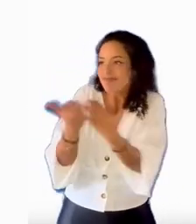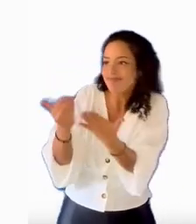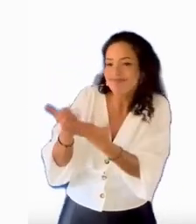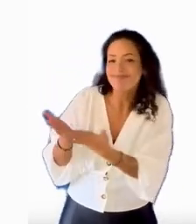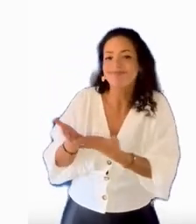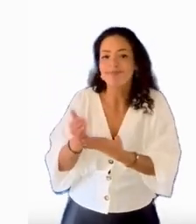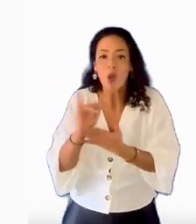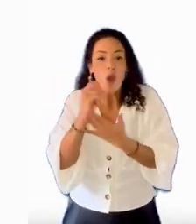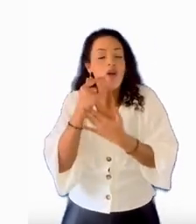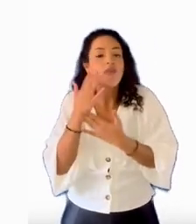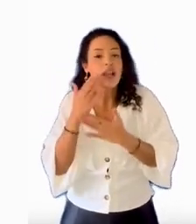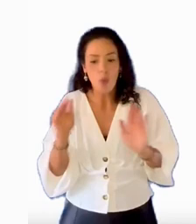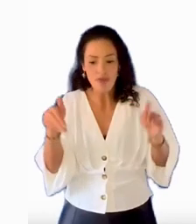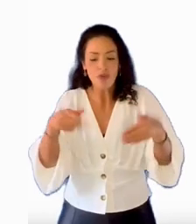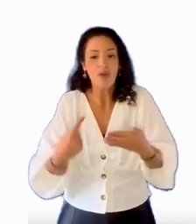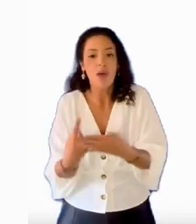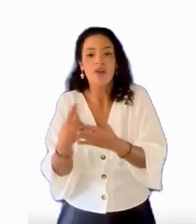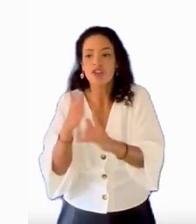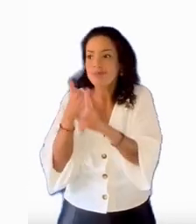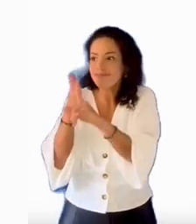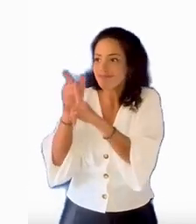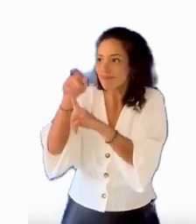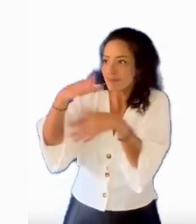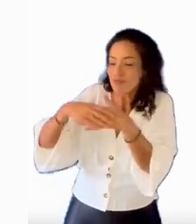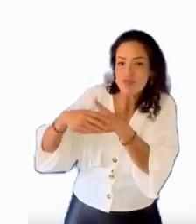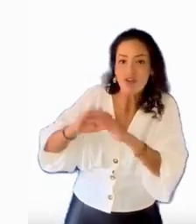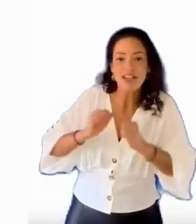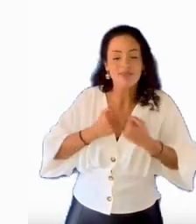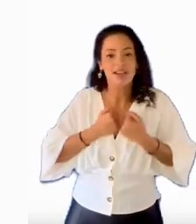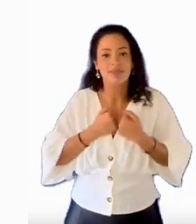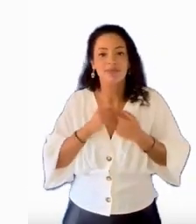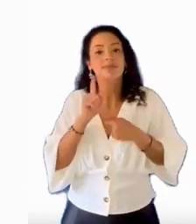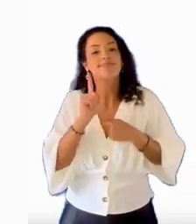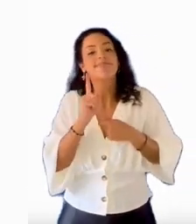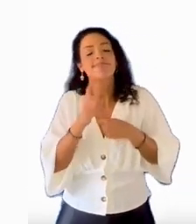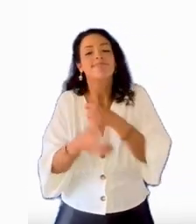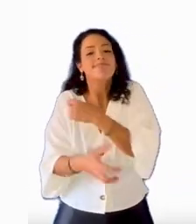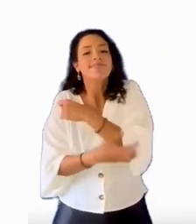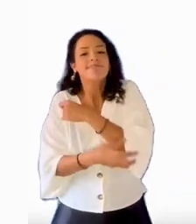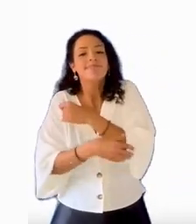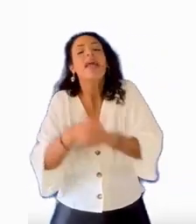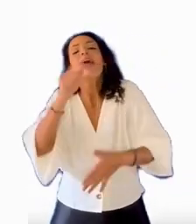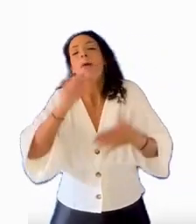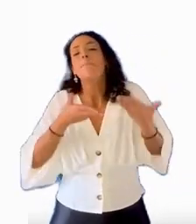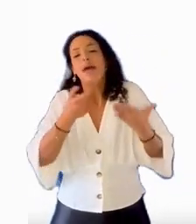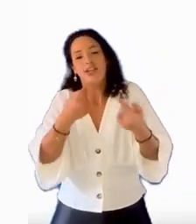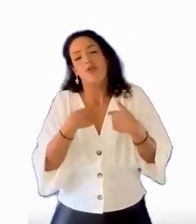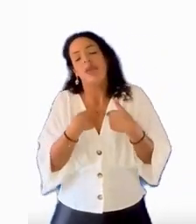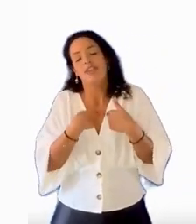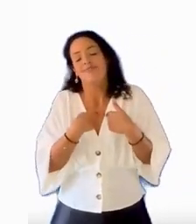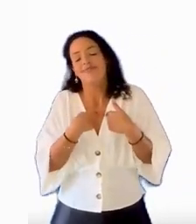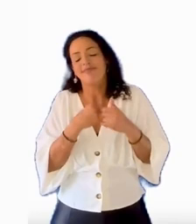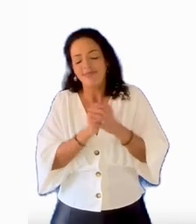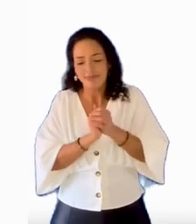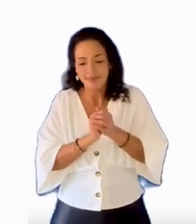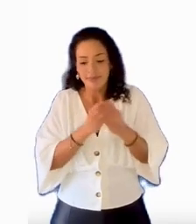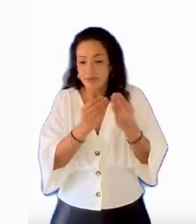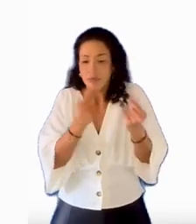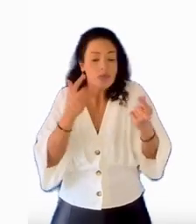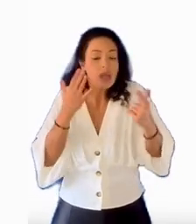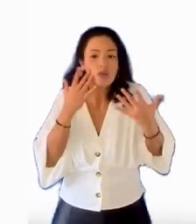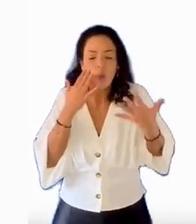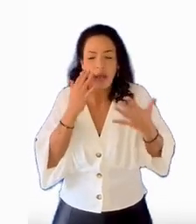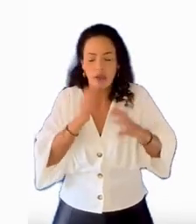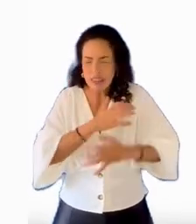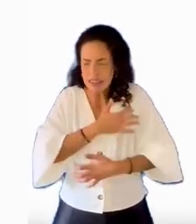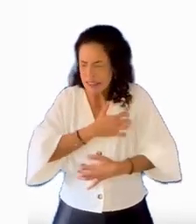itself, she might recognise them as friends. In truth, though, these brownies were baked for me. Because sometimes when you're faced